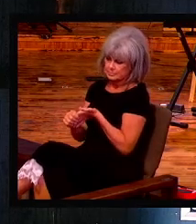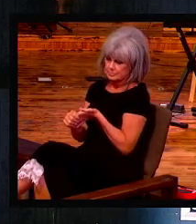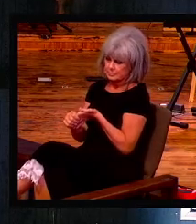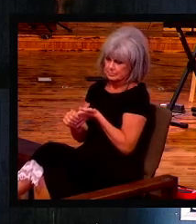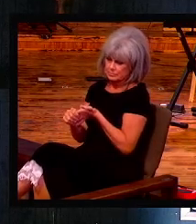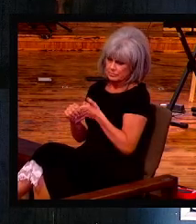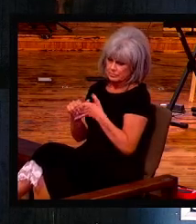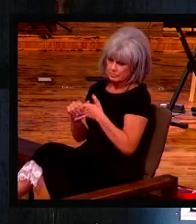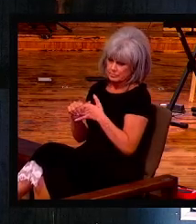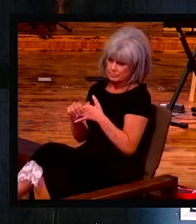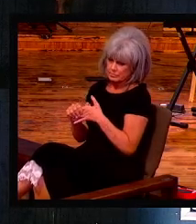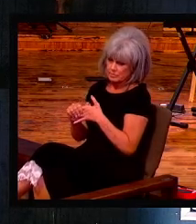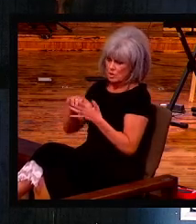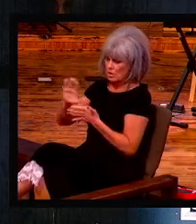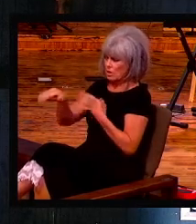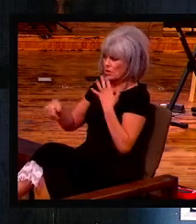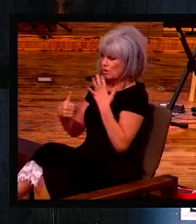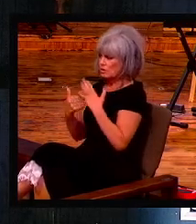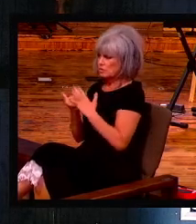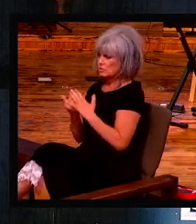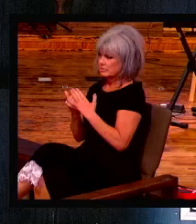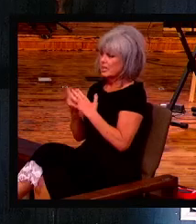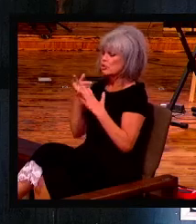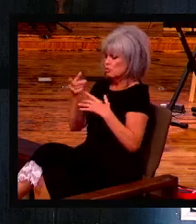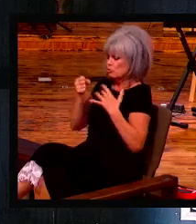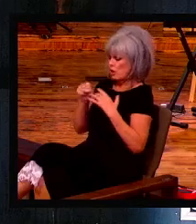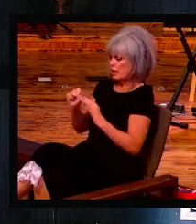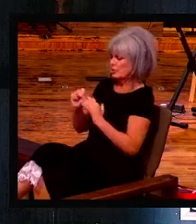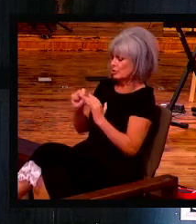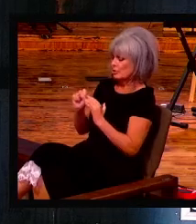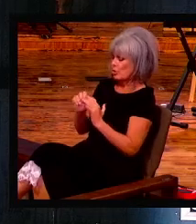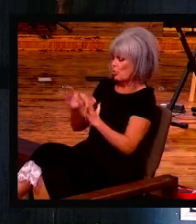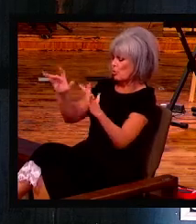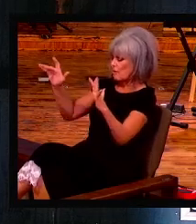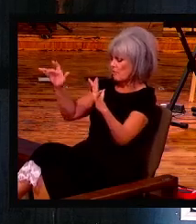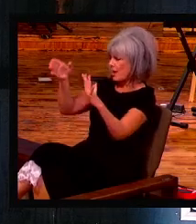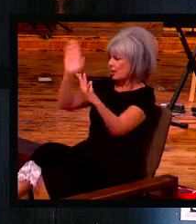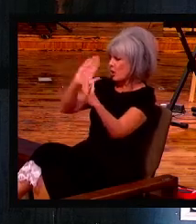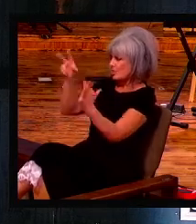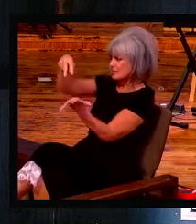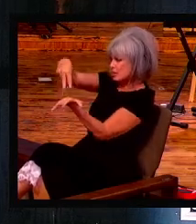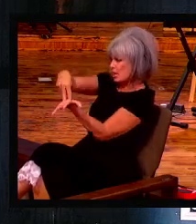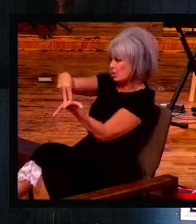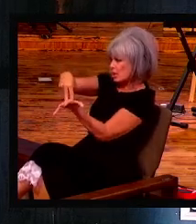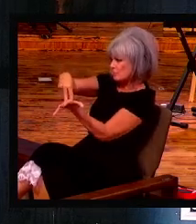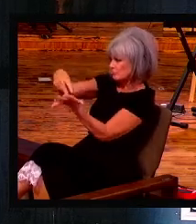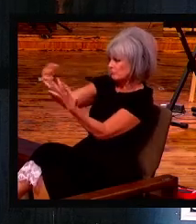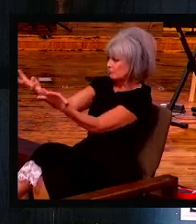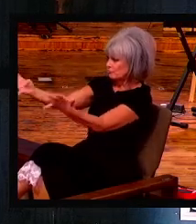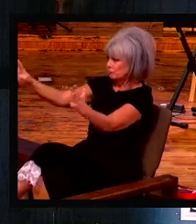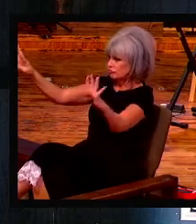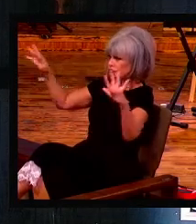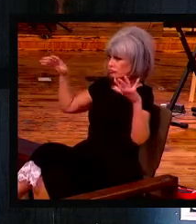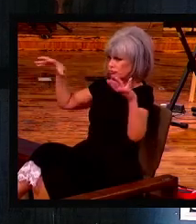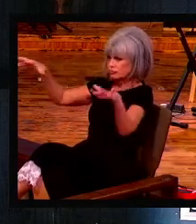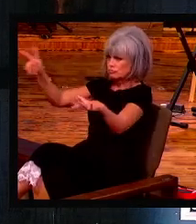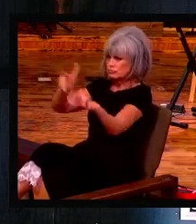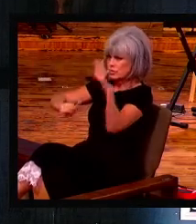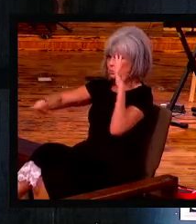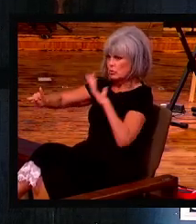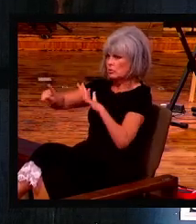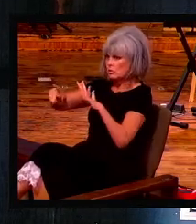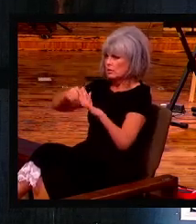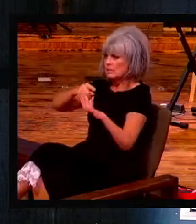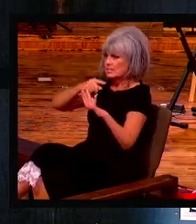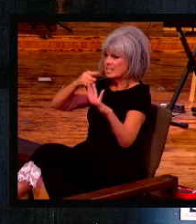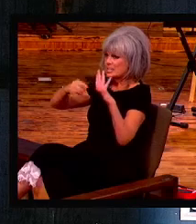He said, oh, that dream you had to go and glorify God, stand up in front of all the people around the nation and testify to how good God is.